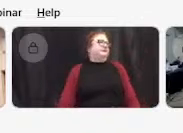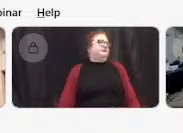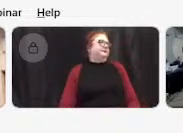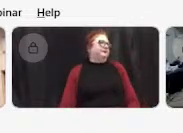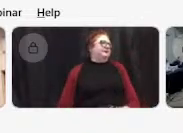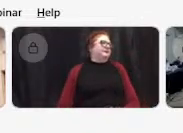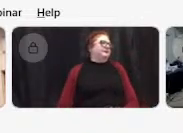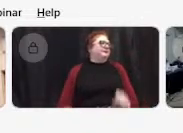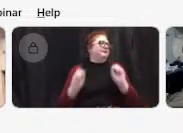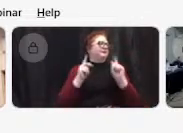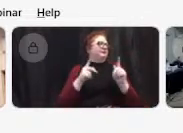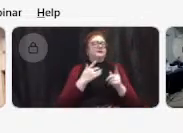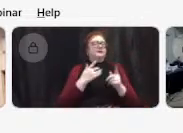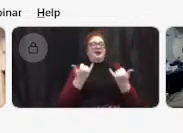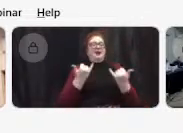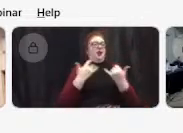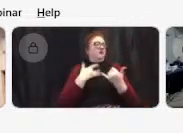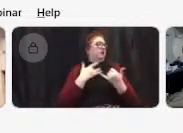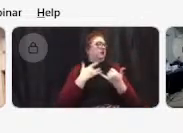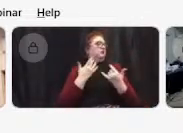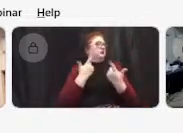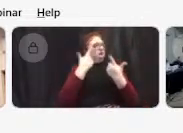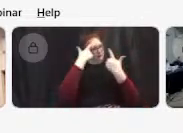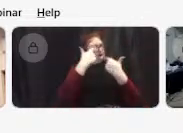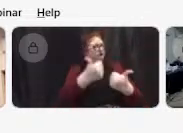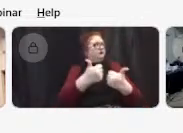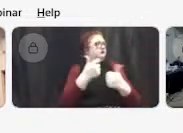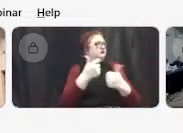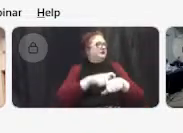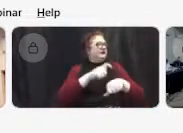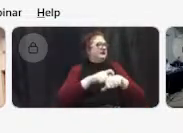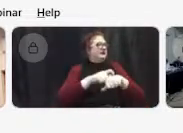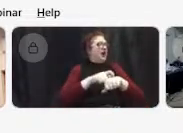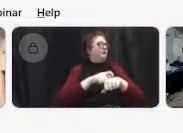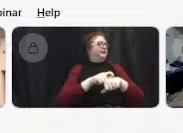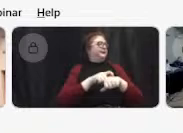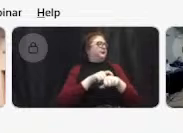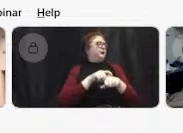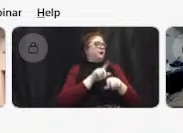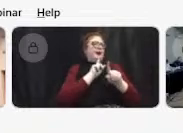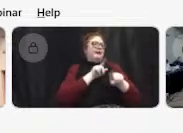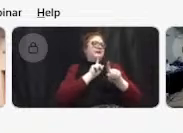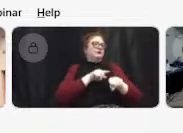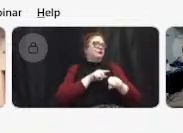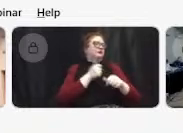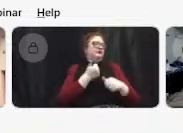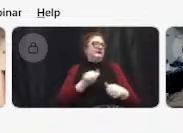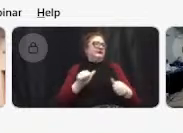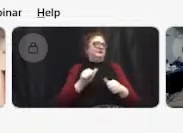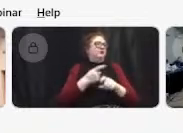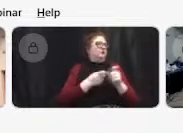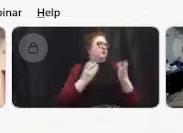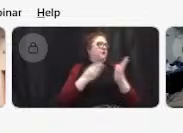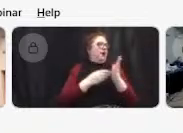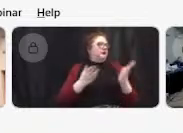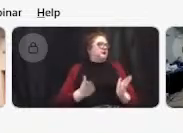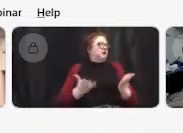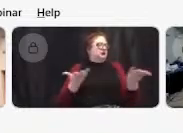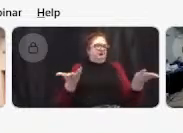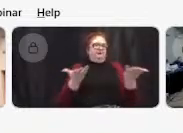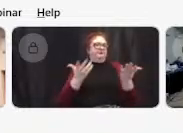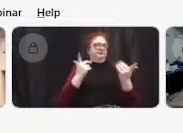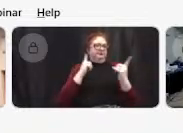All right, feel free to ask any particular questions from your oppositions. The floor is yours.